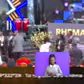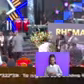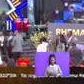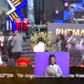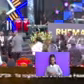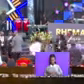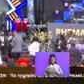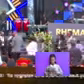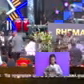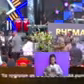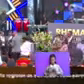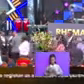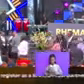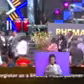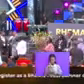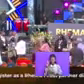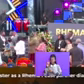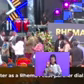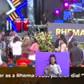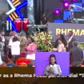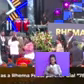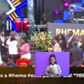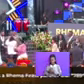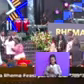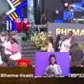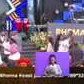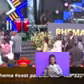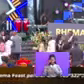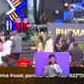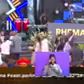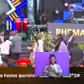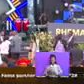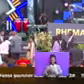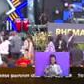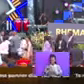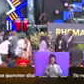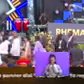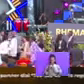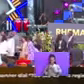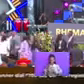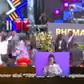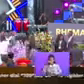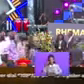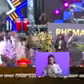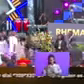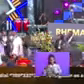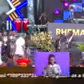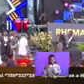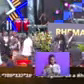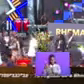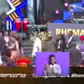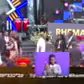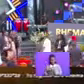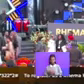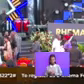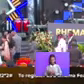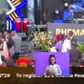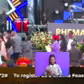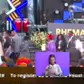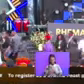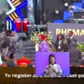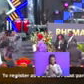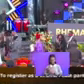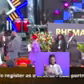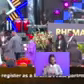oh on the screen please look on the screen we trust you just take the book and go and then pay it on the screen we trust